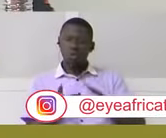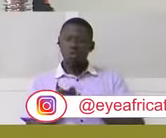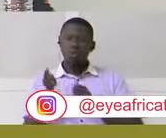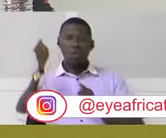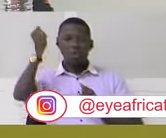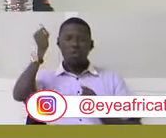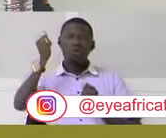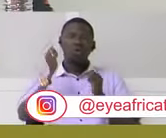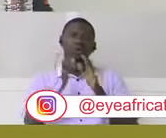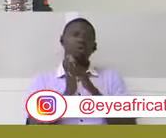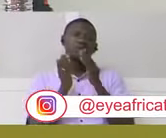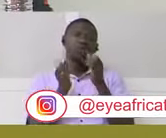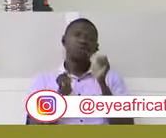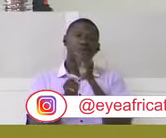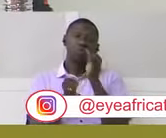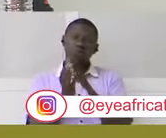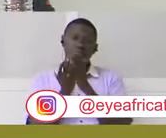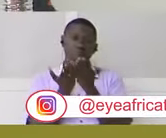God.